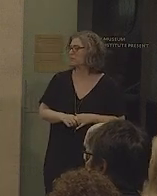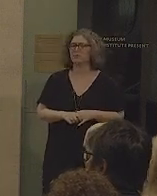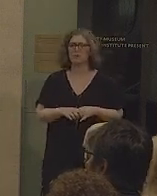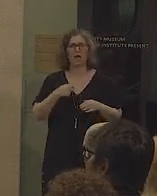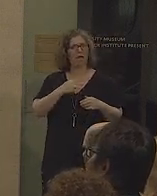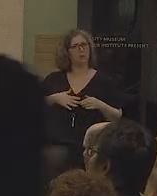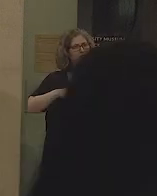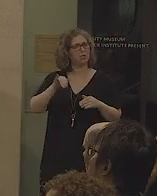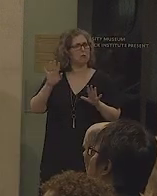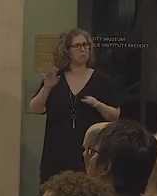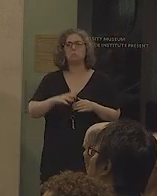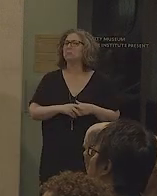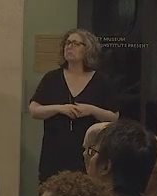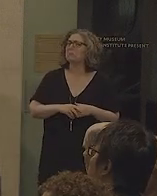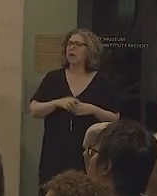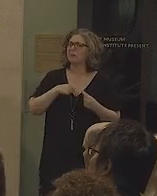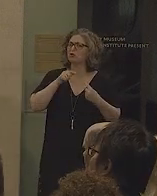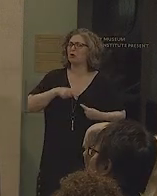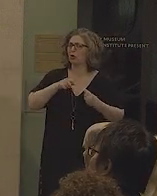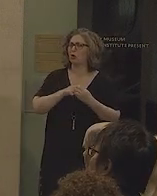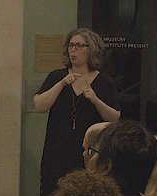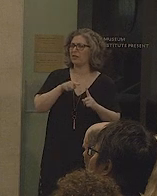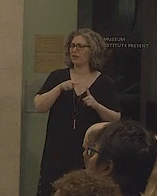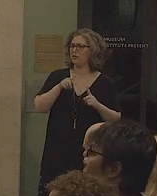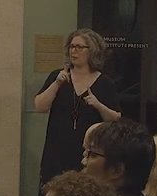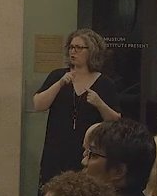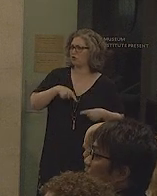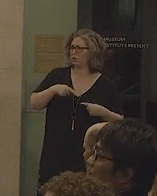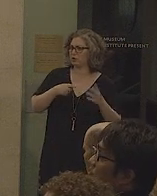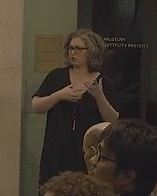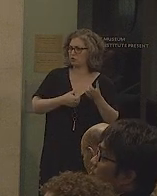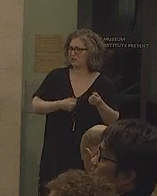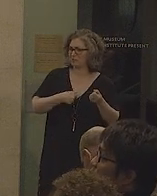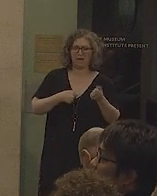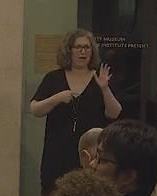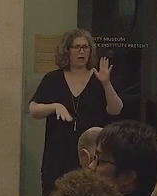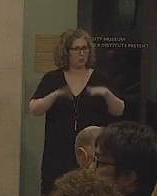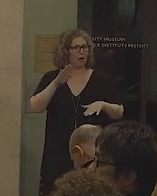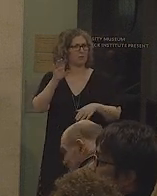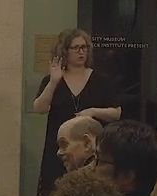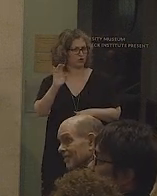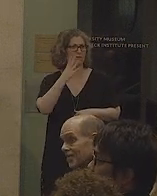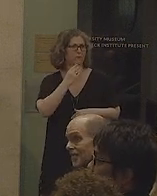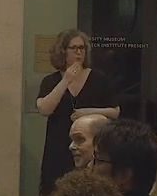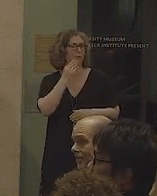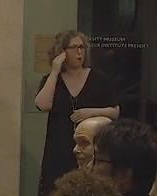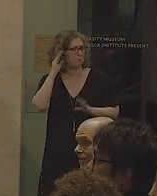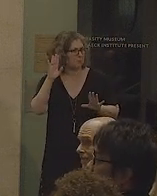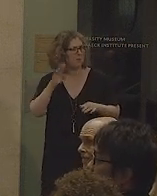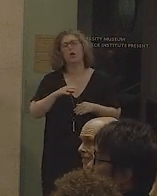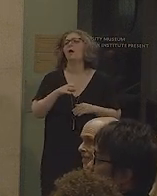And I appreciate that. I'm struggling with this one, trust me. I grew up in a conservative home. I've